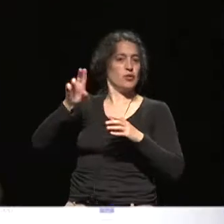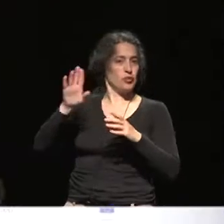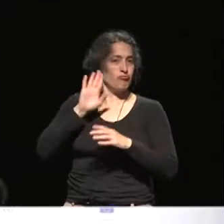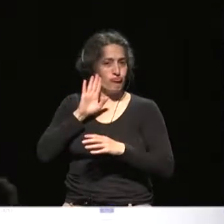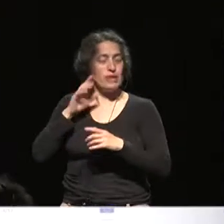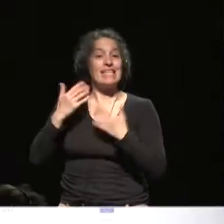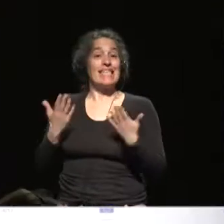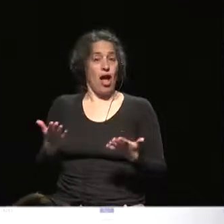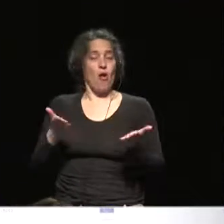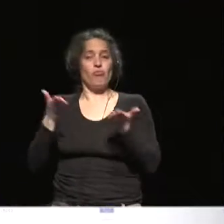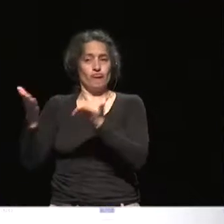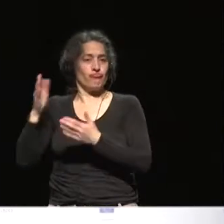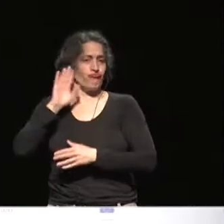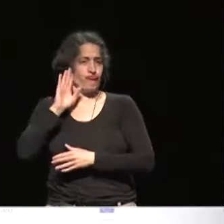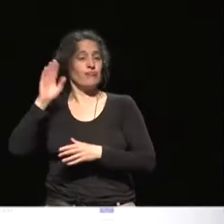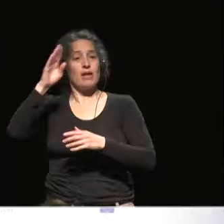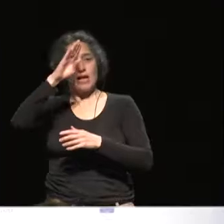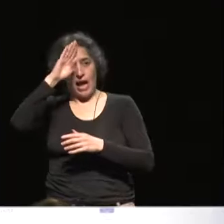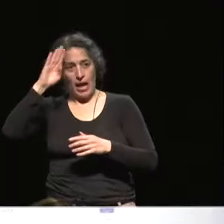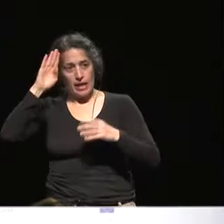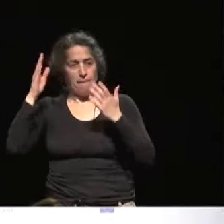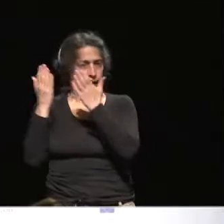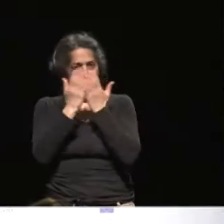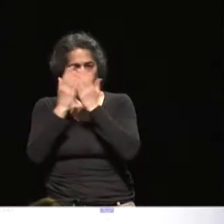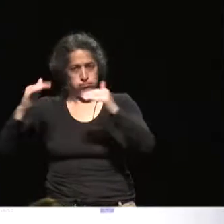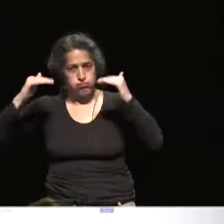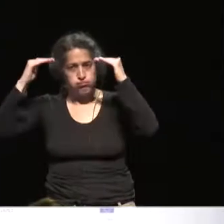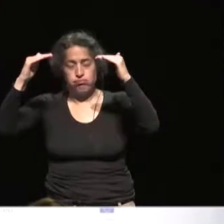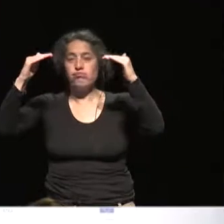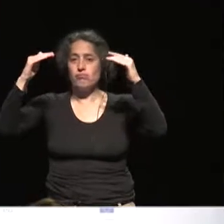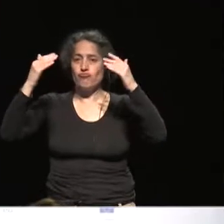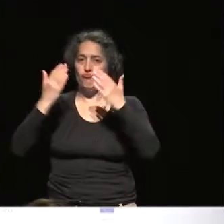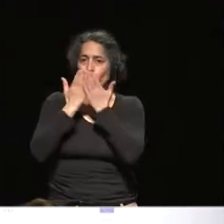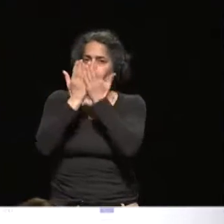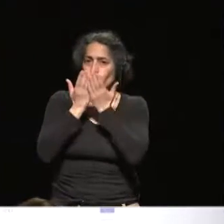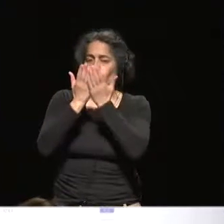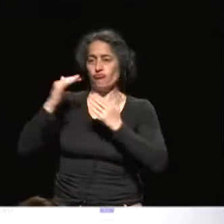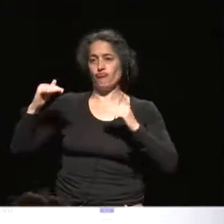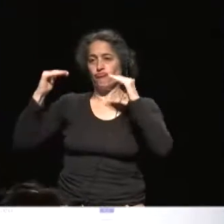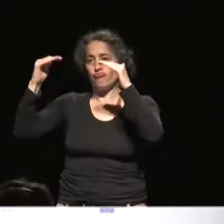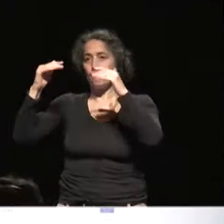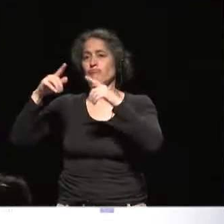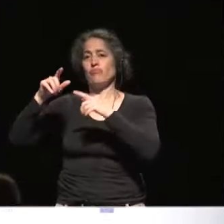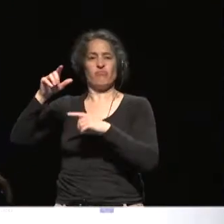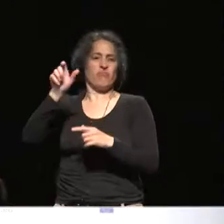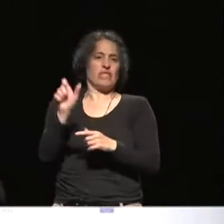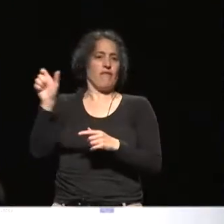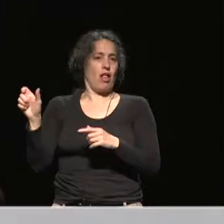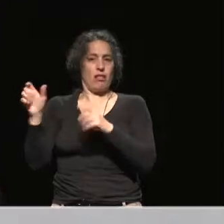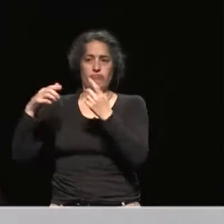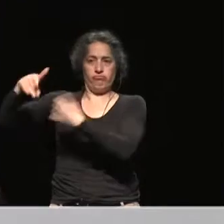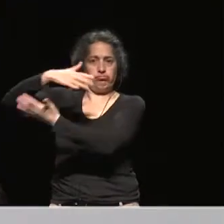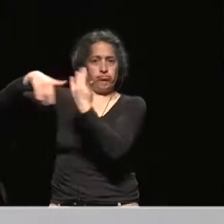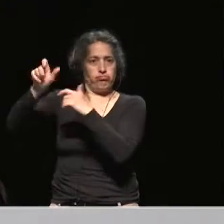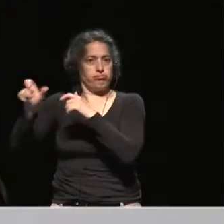of academia and the civil society in the second part of this panel. But just to be a dynamic panel and participatory, let's take